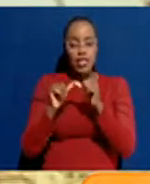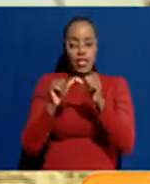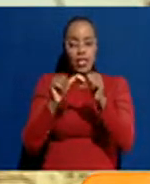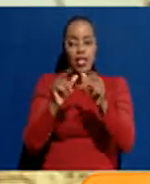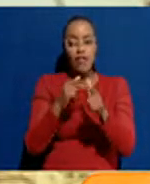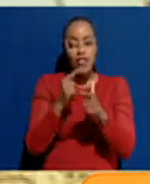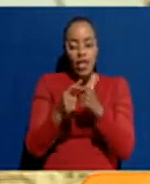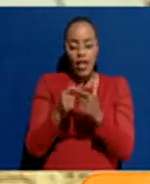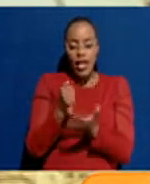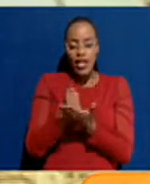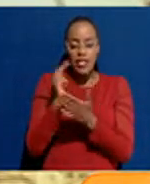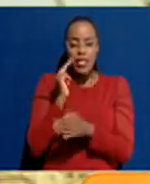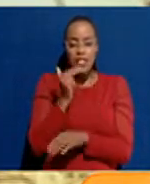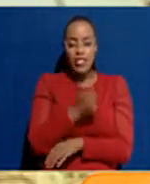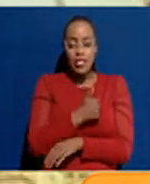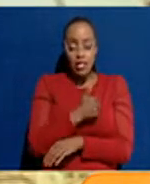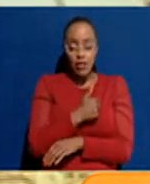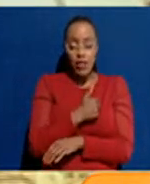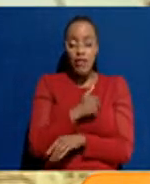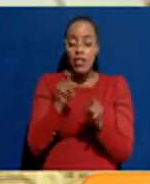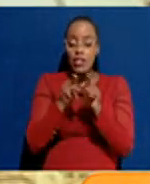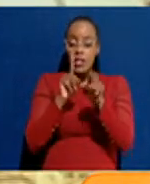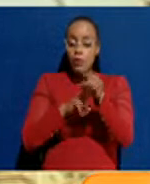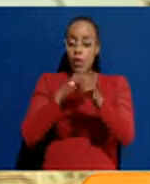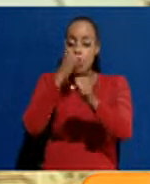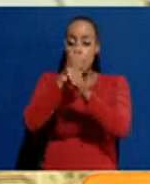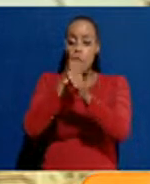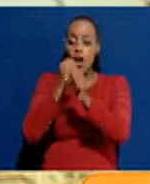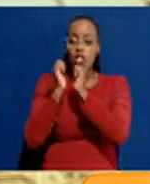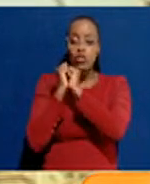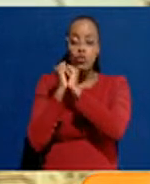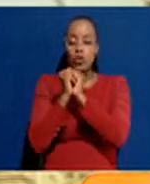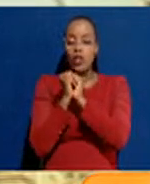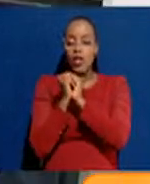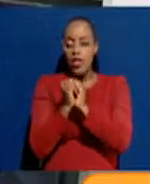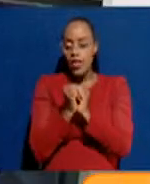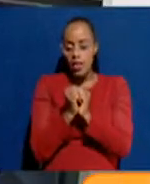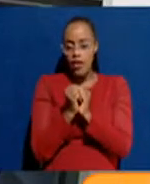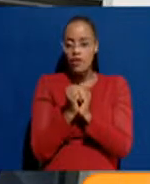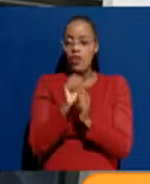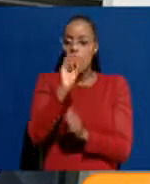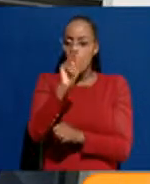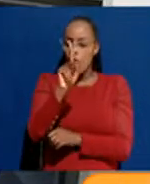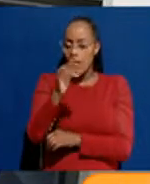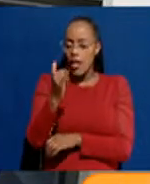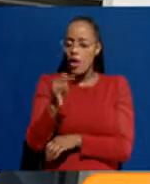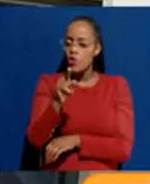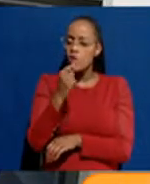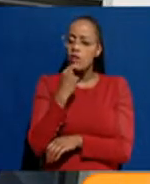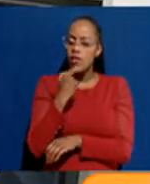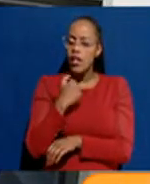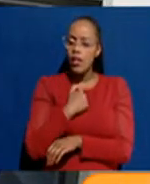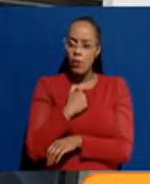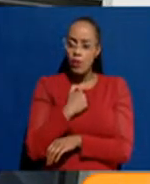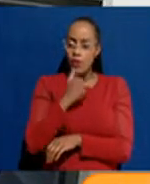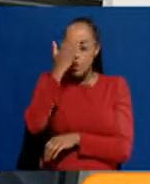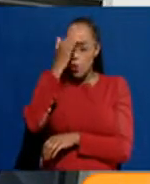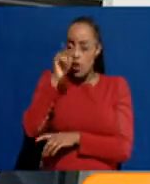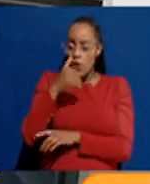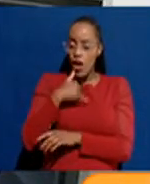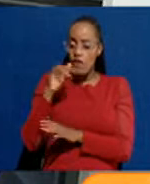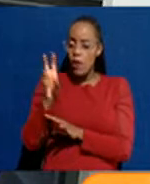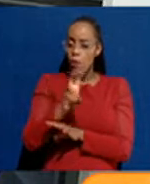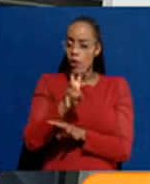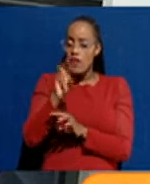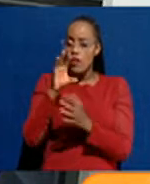be a bit insurmountable. But as we work together, definitely I do know. Tell me, because you've been able to monitor